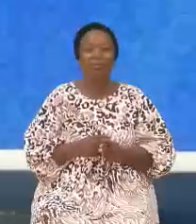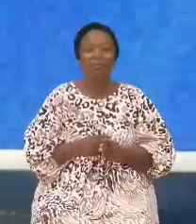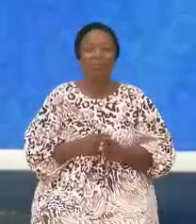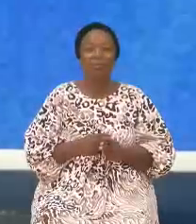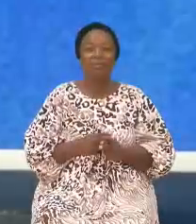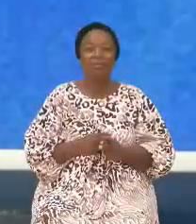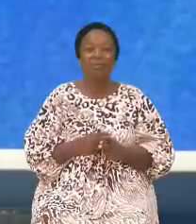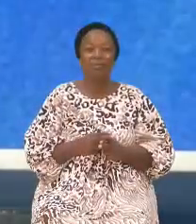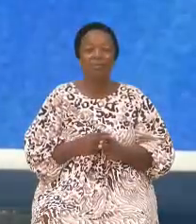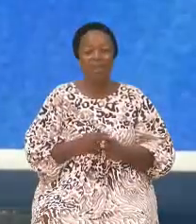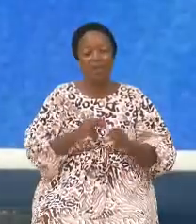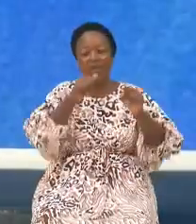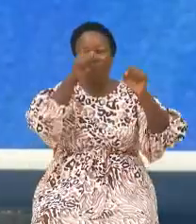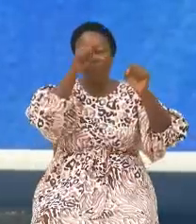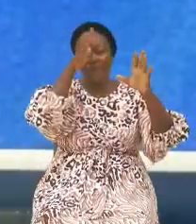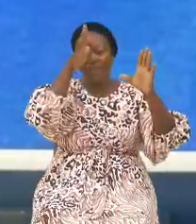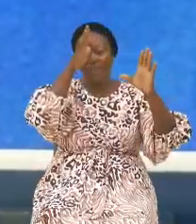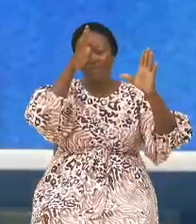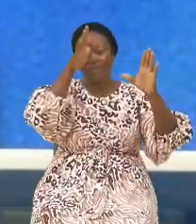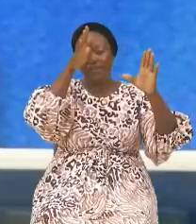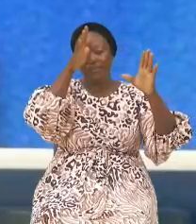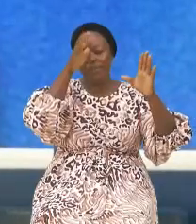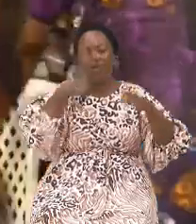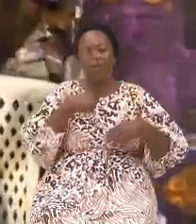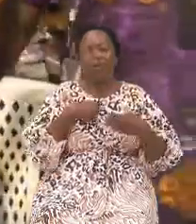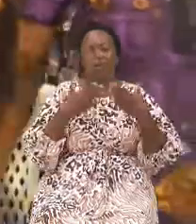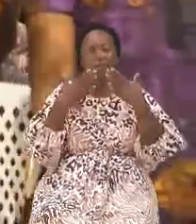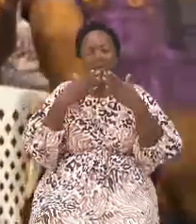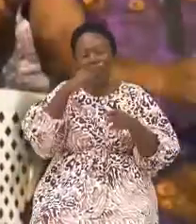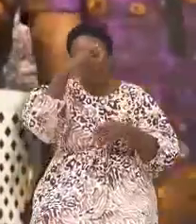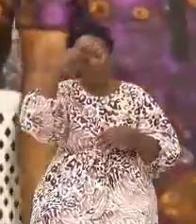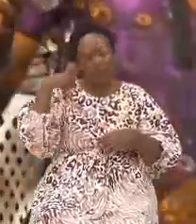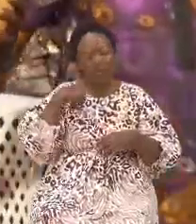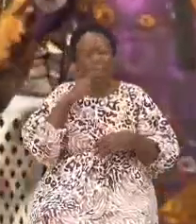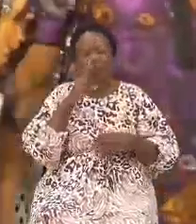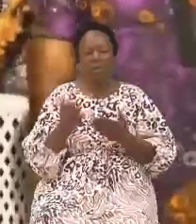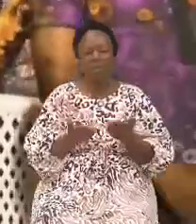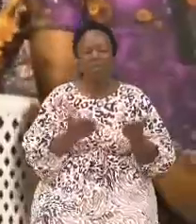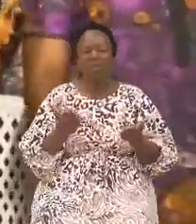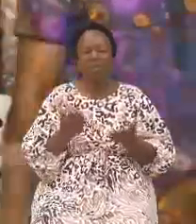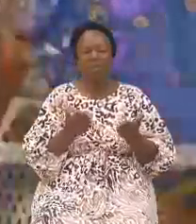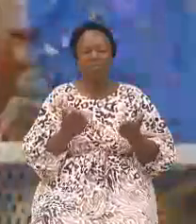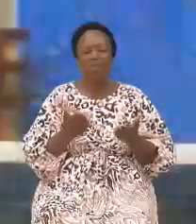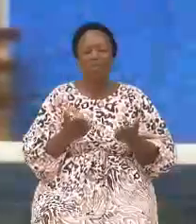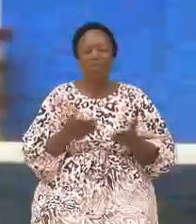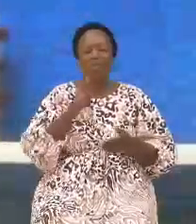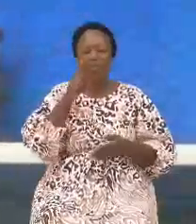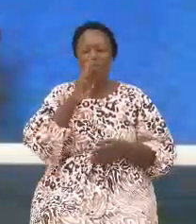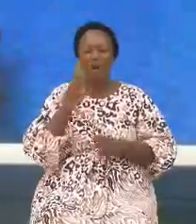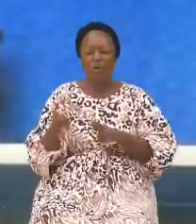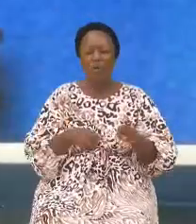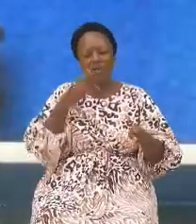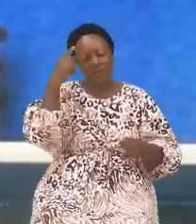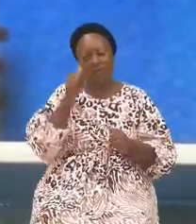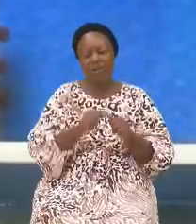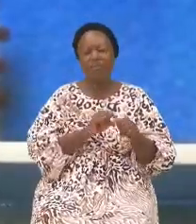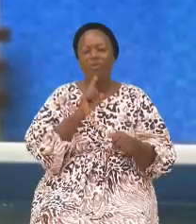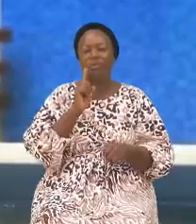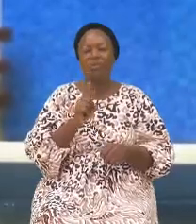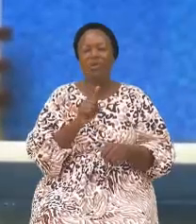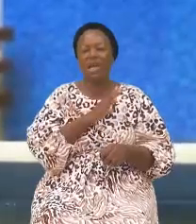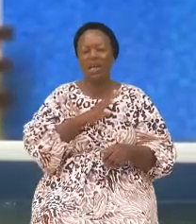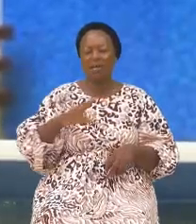possess tonight in Jesus' name. Father, we thank you because you are